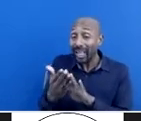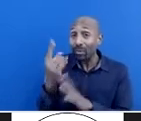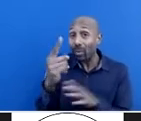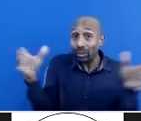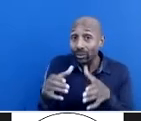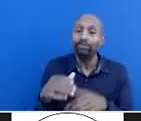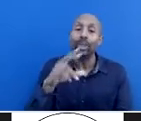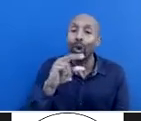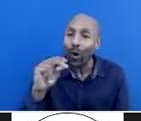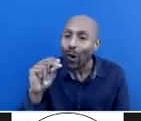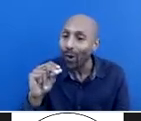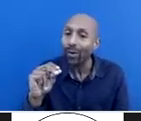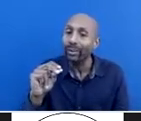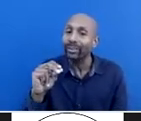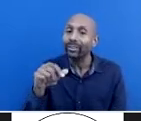The struggle.